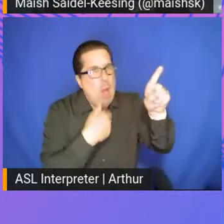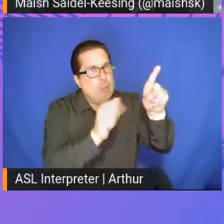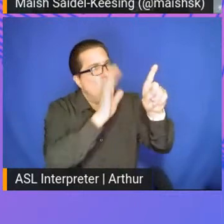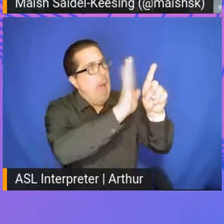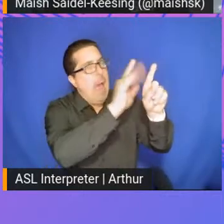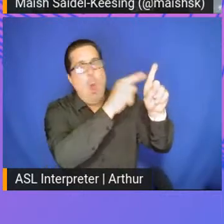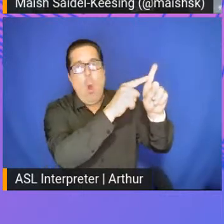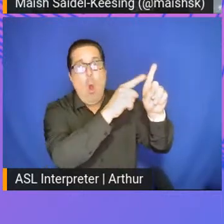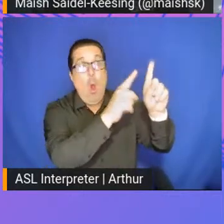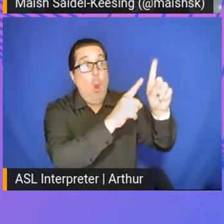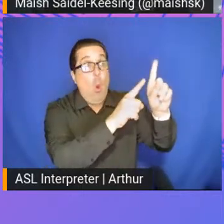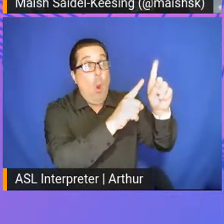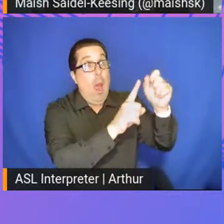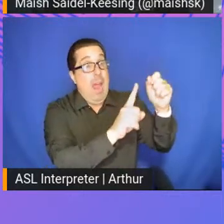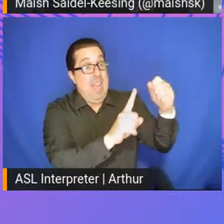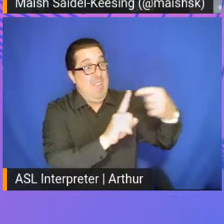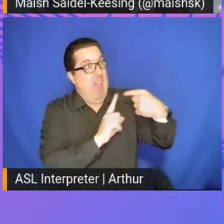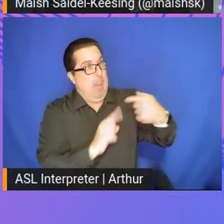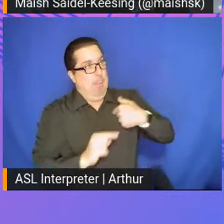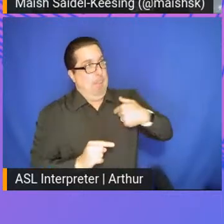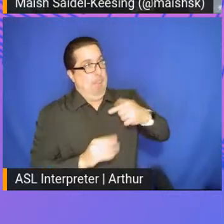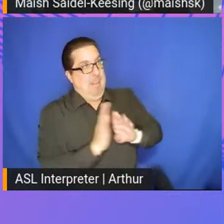deploying into each developer's account.